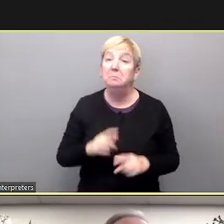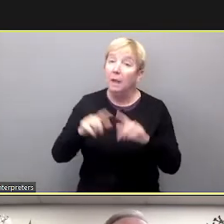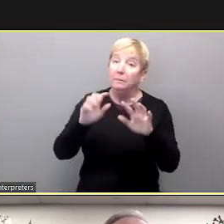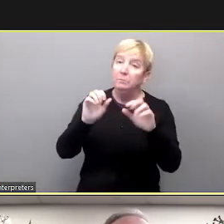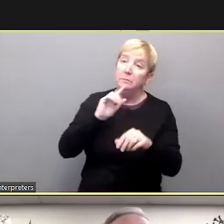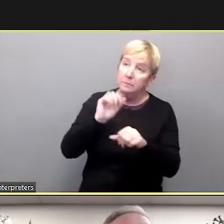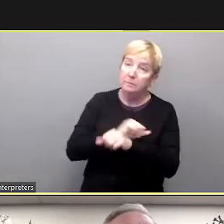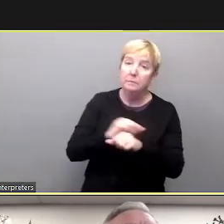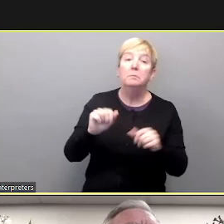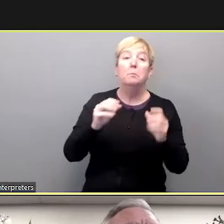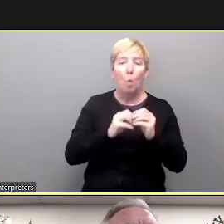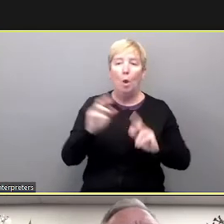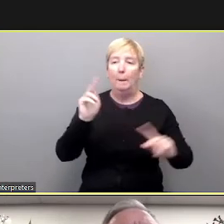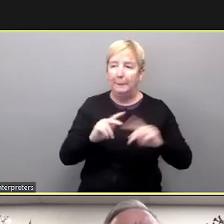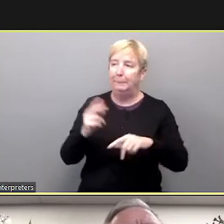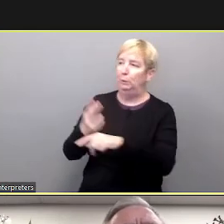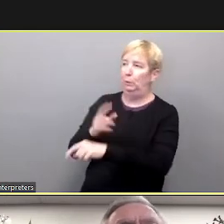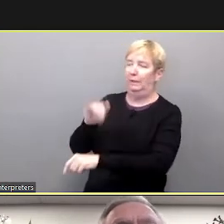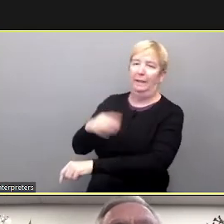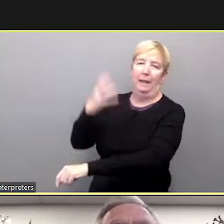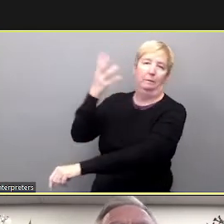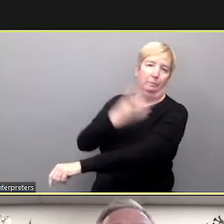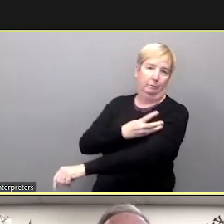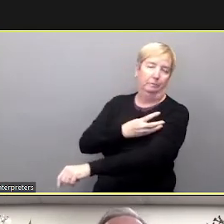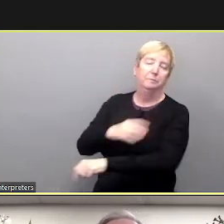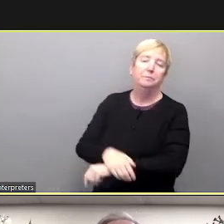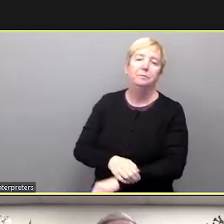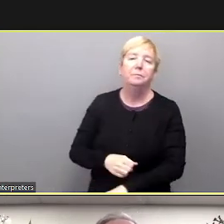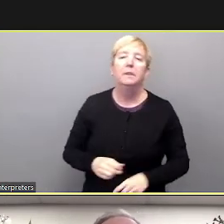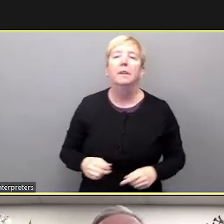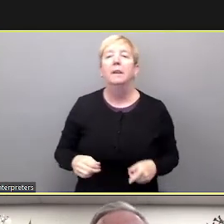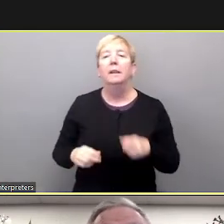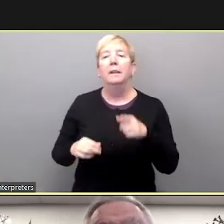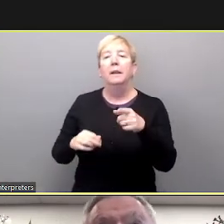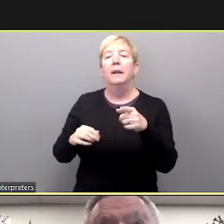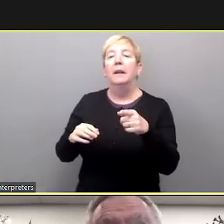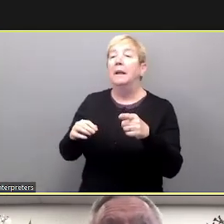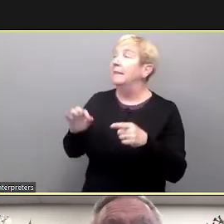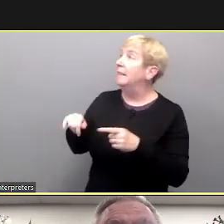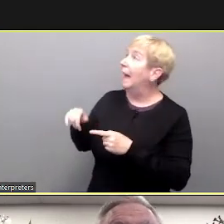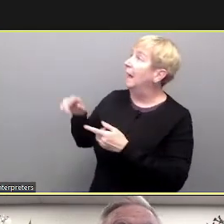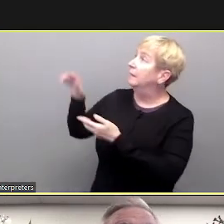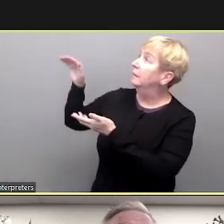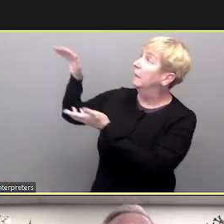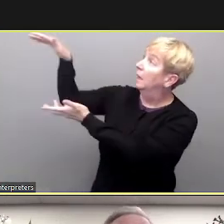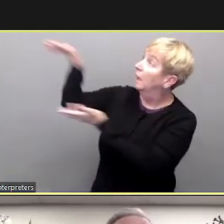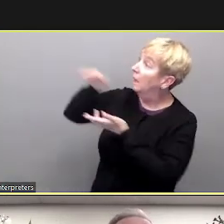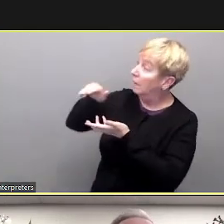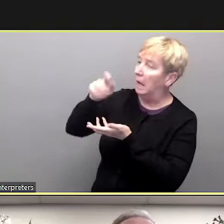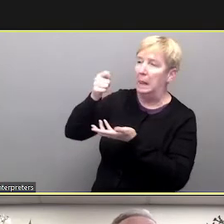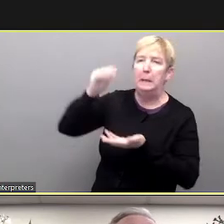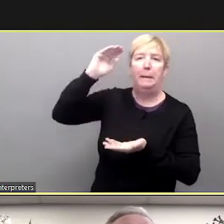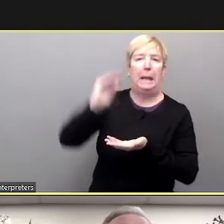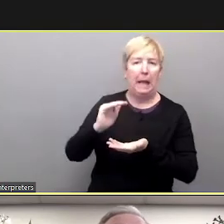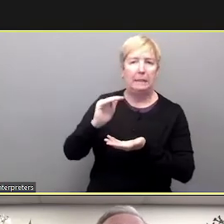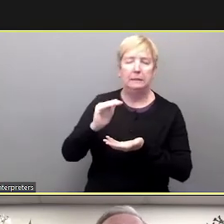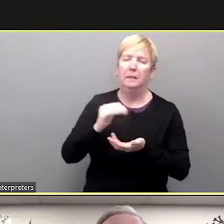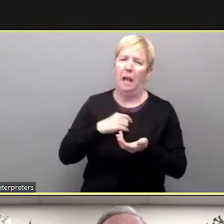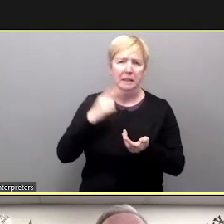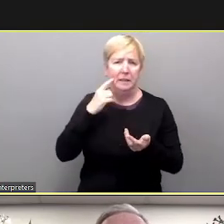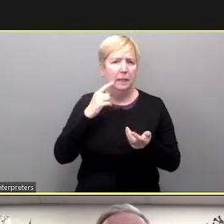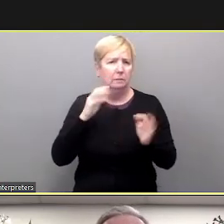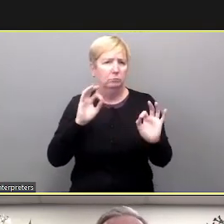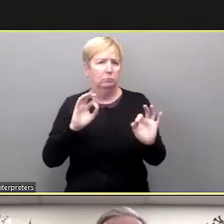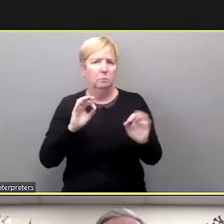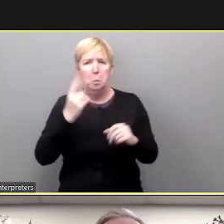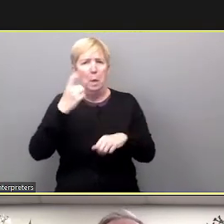so I don't think this necessarily represents a downward trend. A reminder to everyone listening, if you're